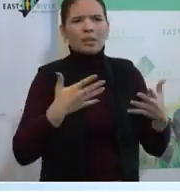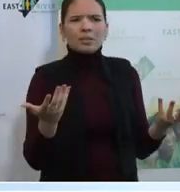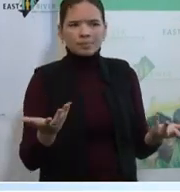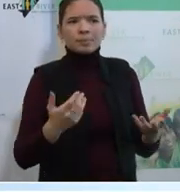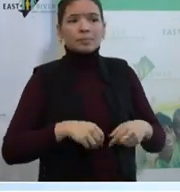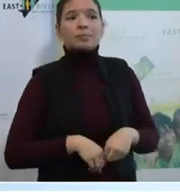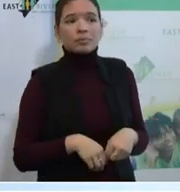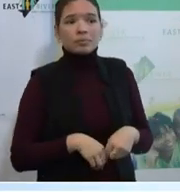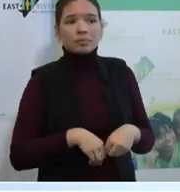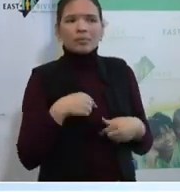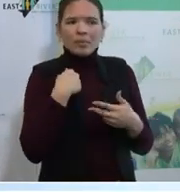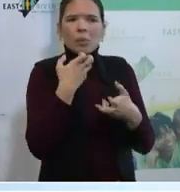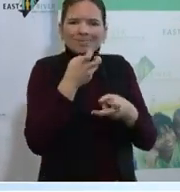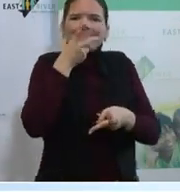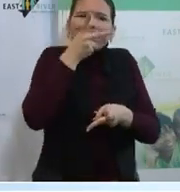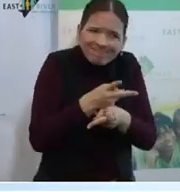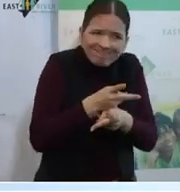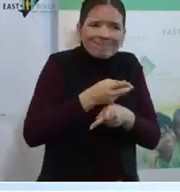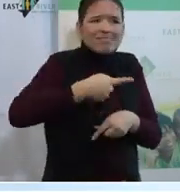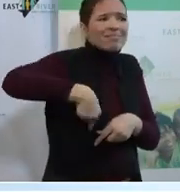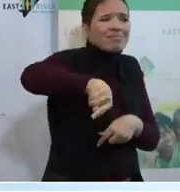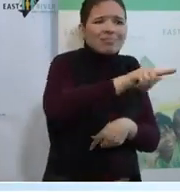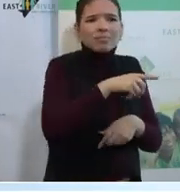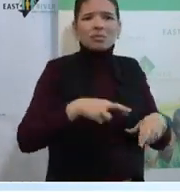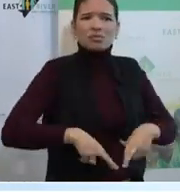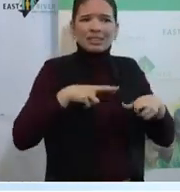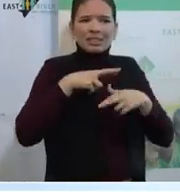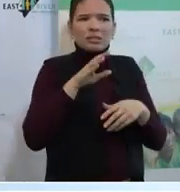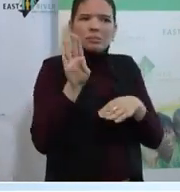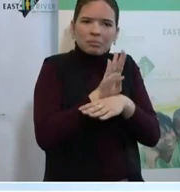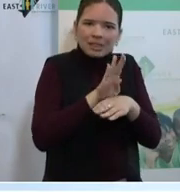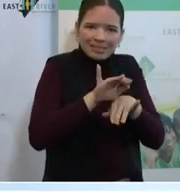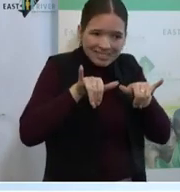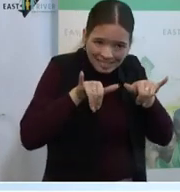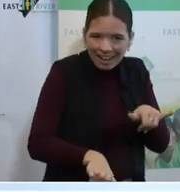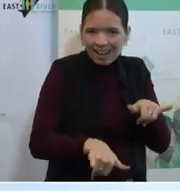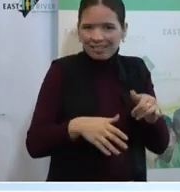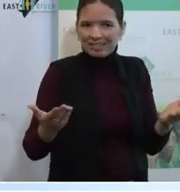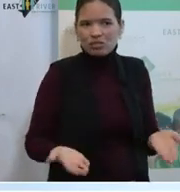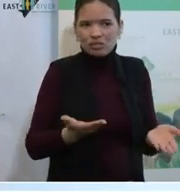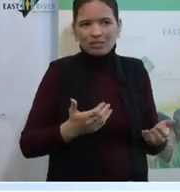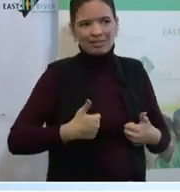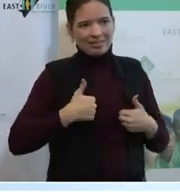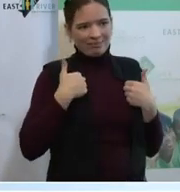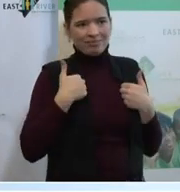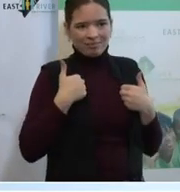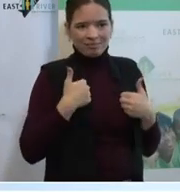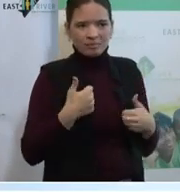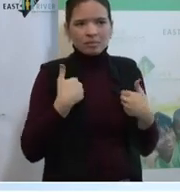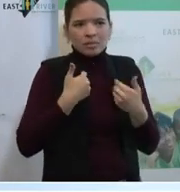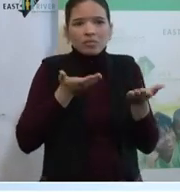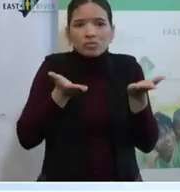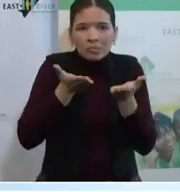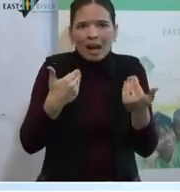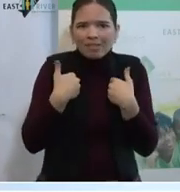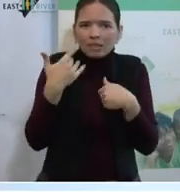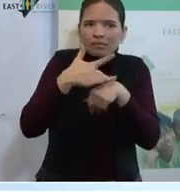and businesses, that raising taxes to pay for new programs is not the way to go.